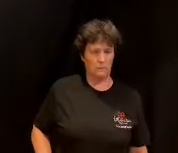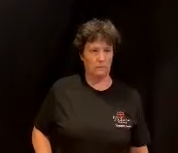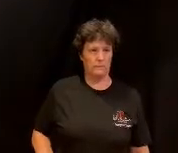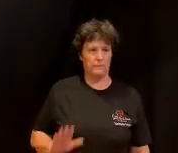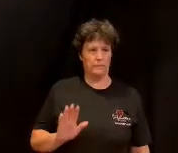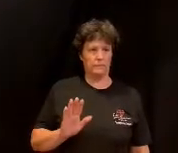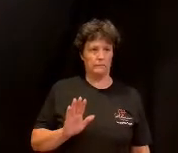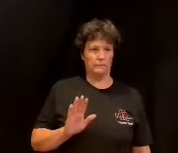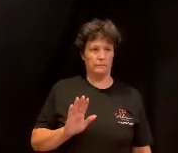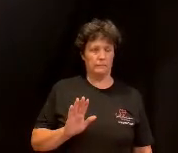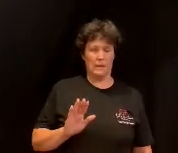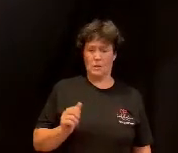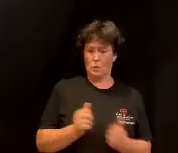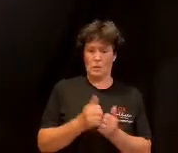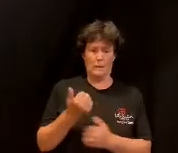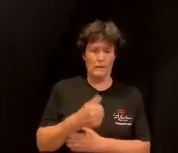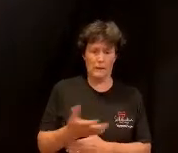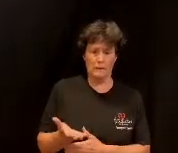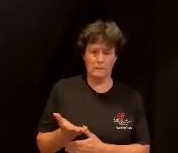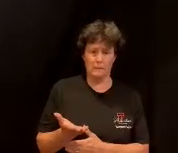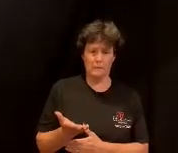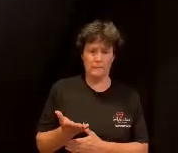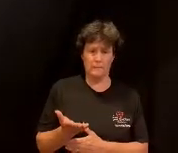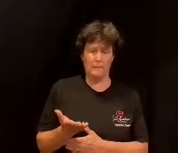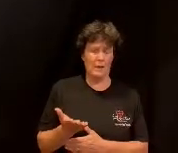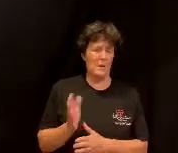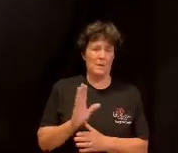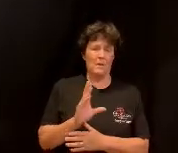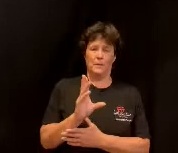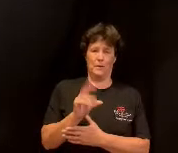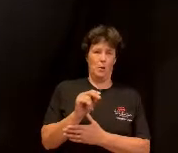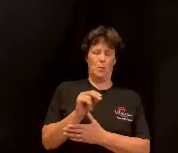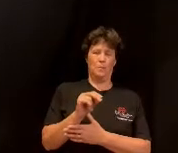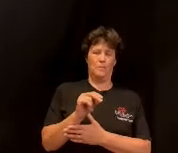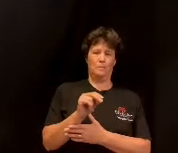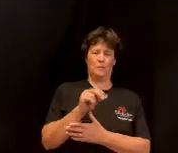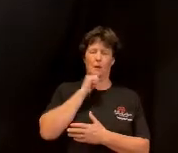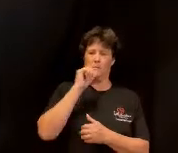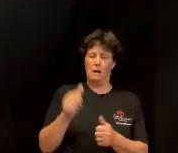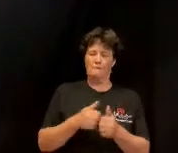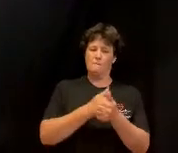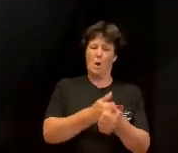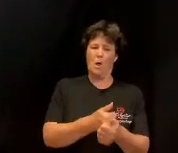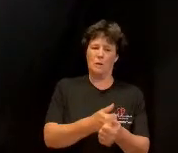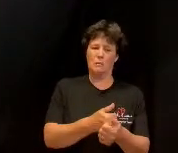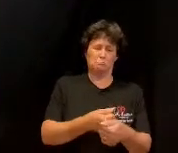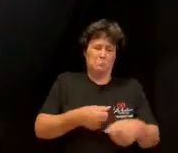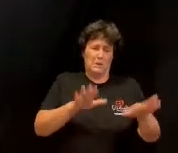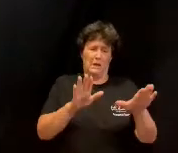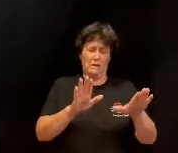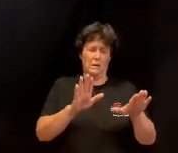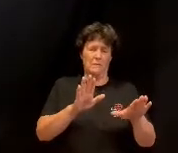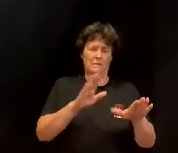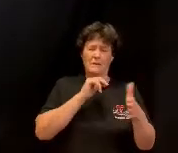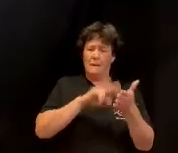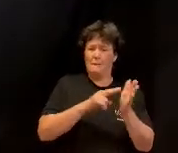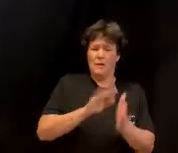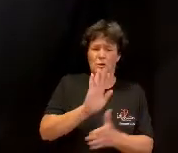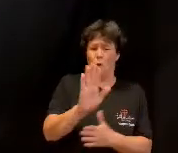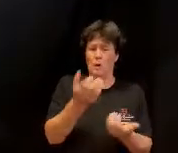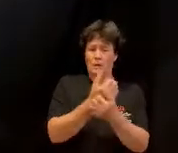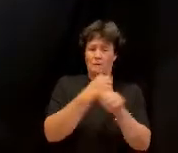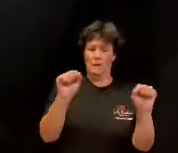That's anything. Well, that's just legalism. No, listen, I'm not talking about your salvation. I'm talking